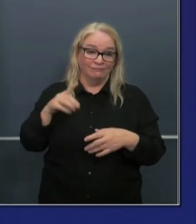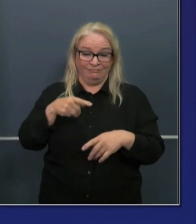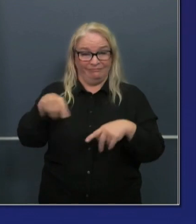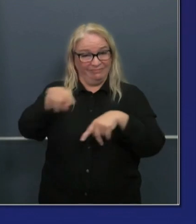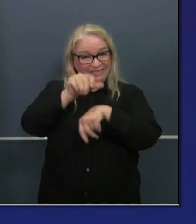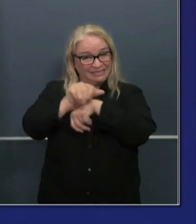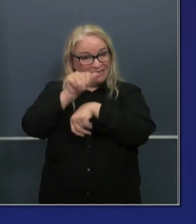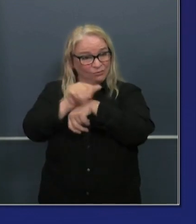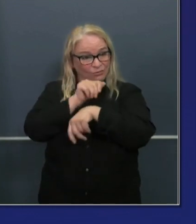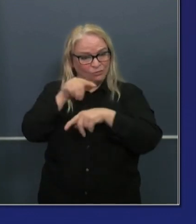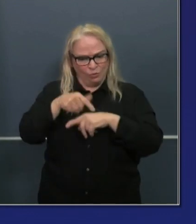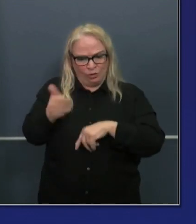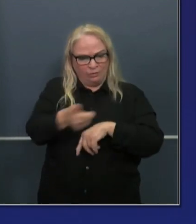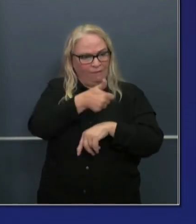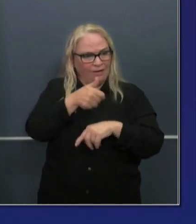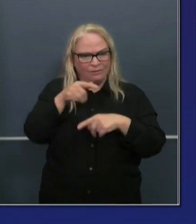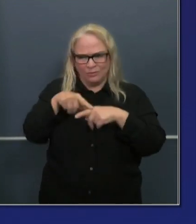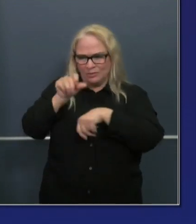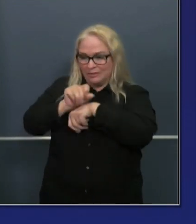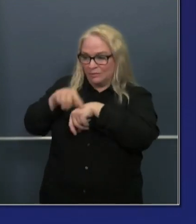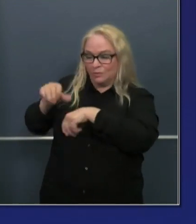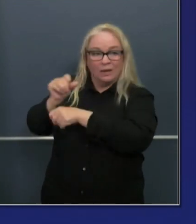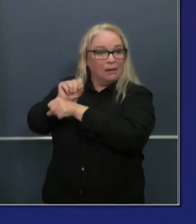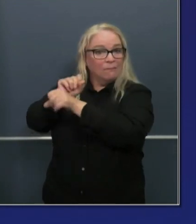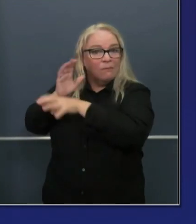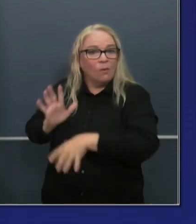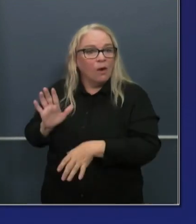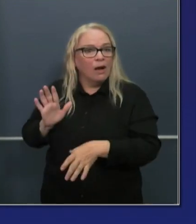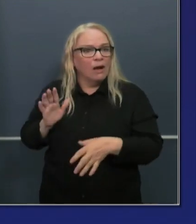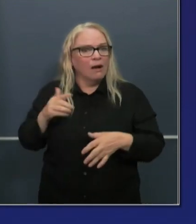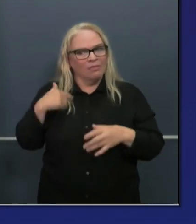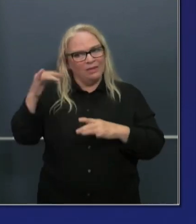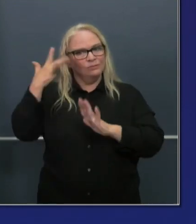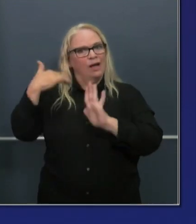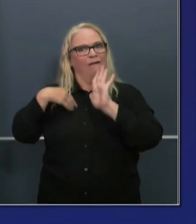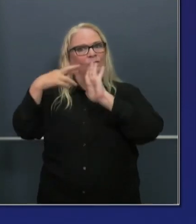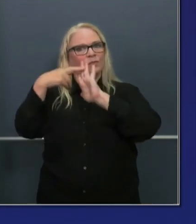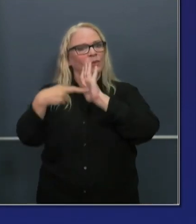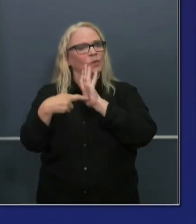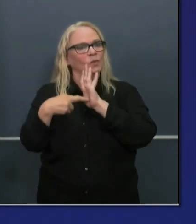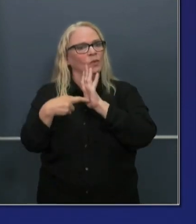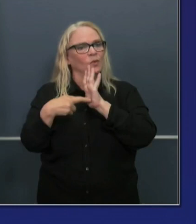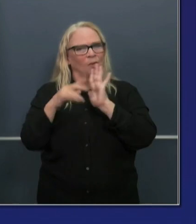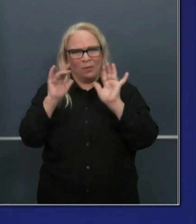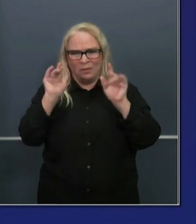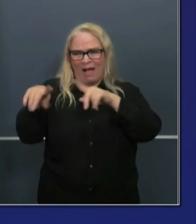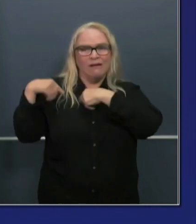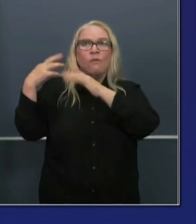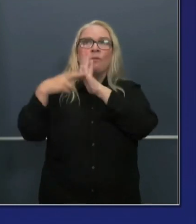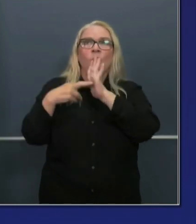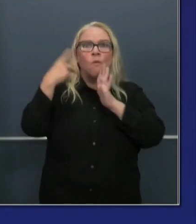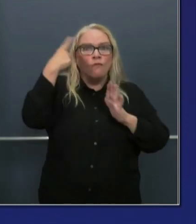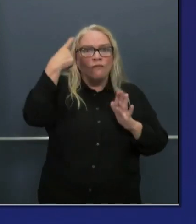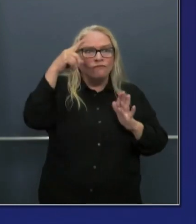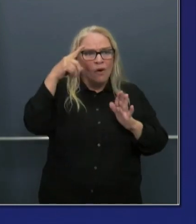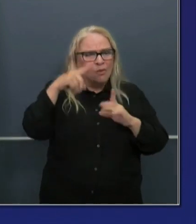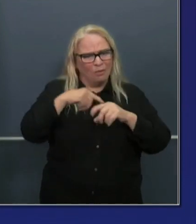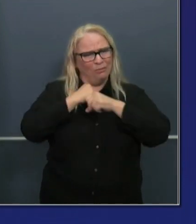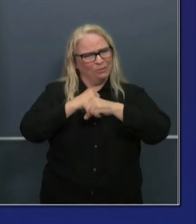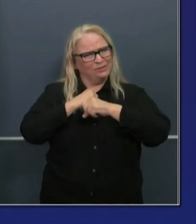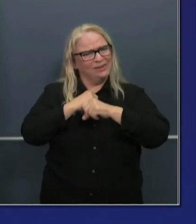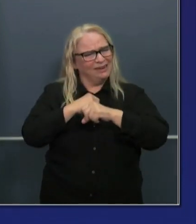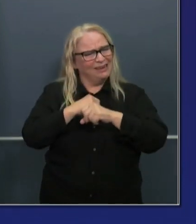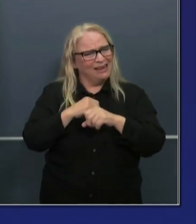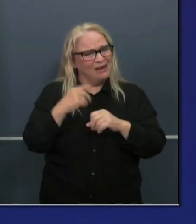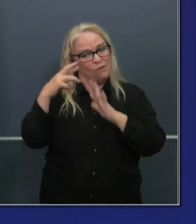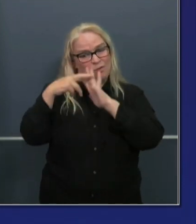at risk, that's why we have rules. That's why we have regulations. That's why we have laws. Why have rules? Why have